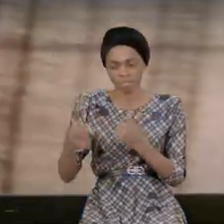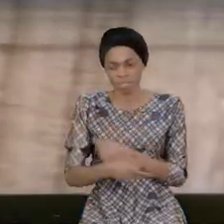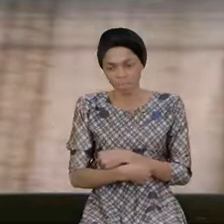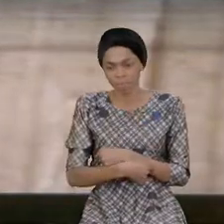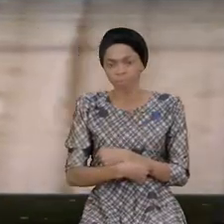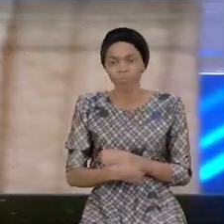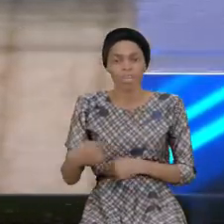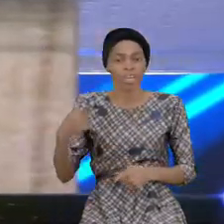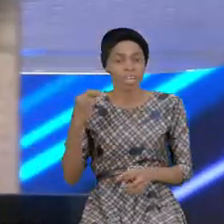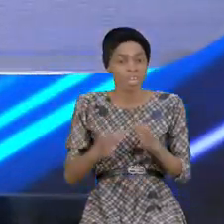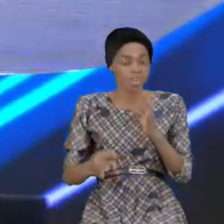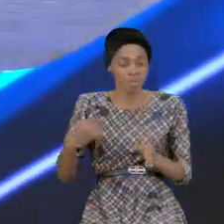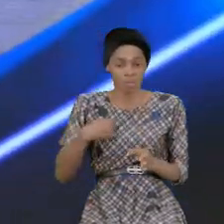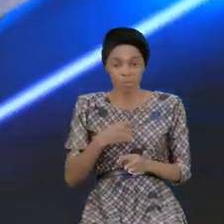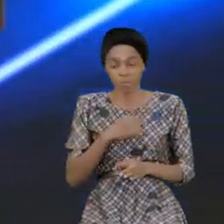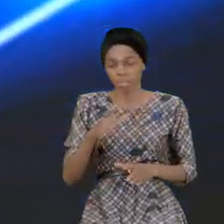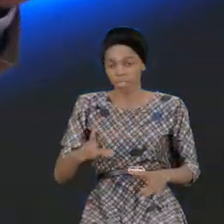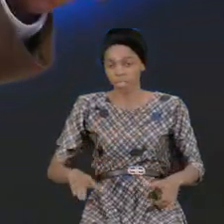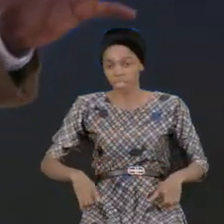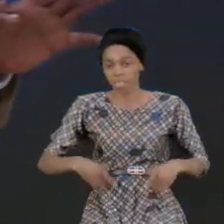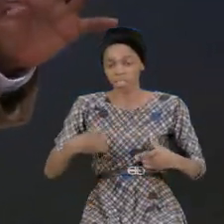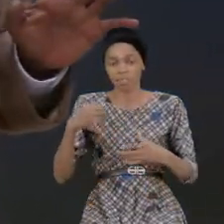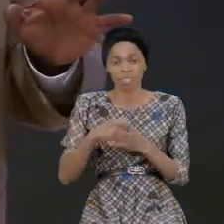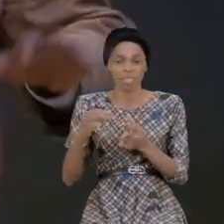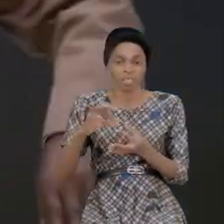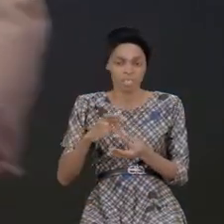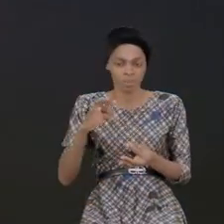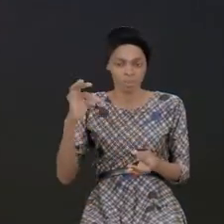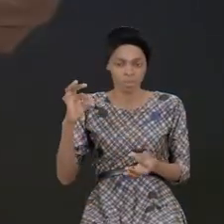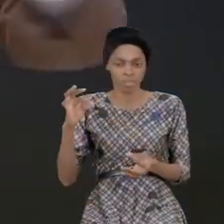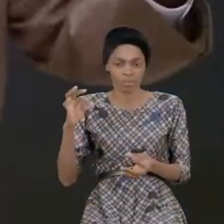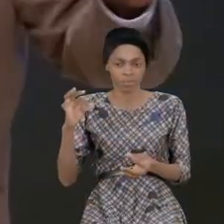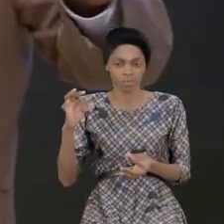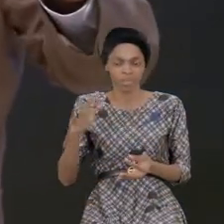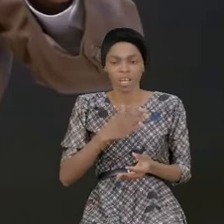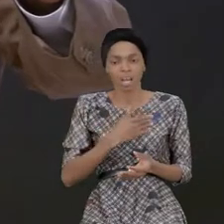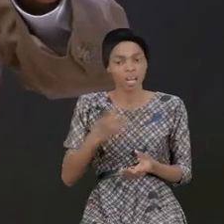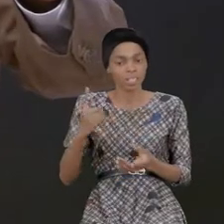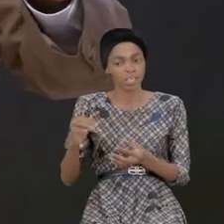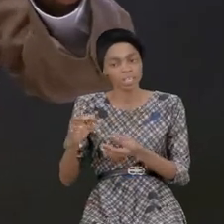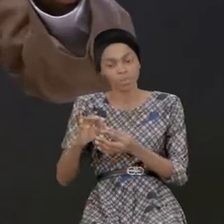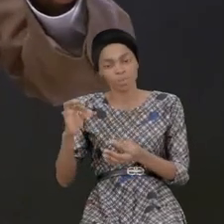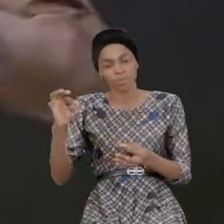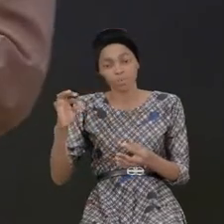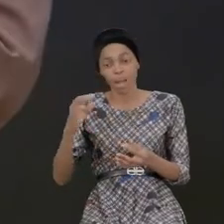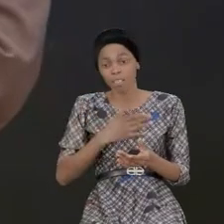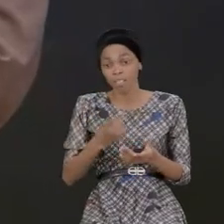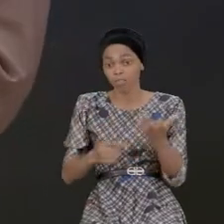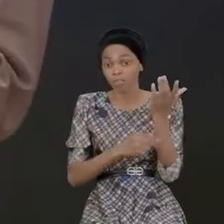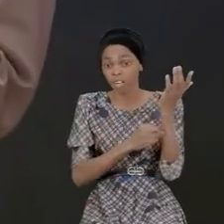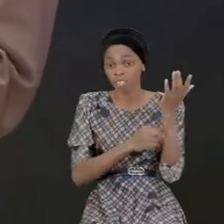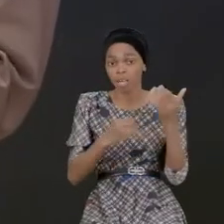day, if we live in the Spirit and the flesh has been subdued, and